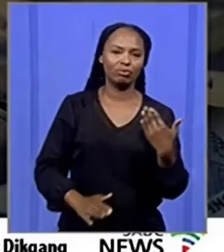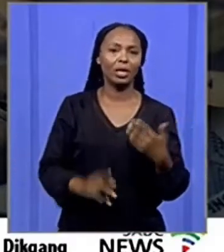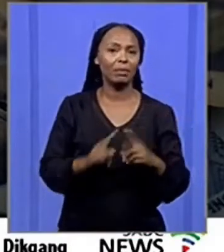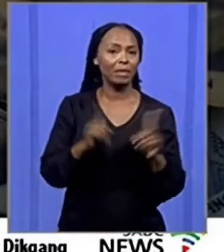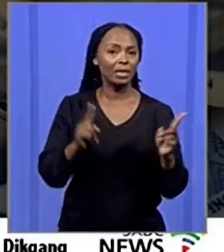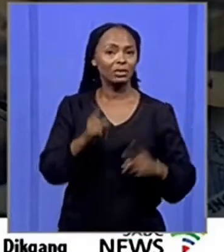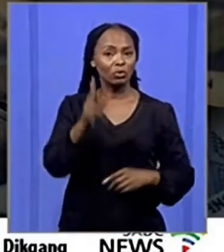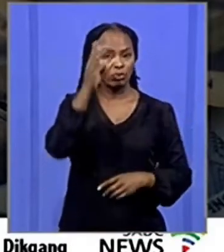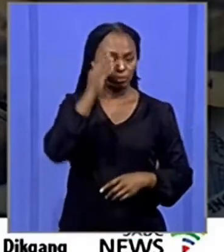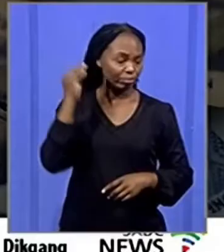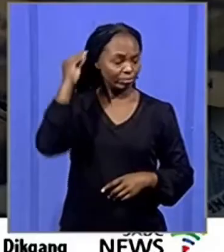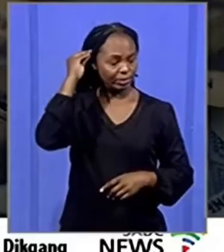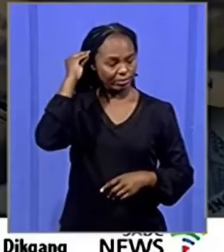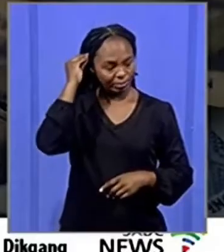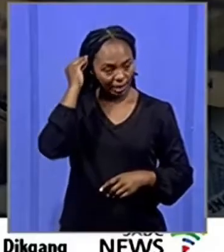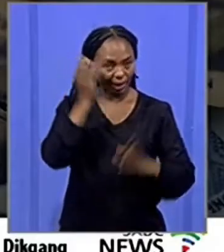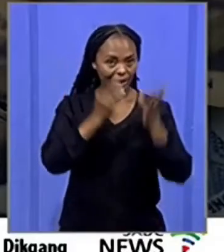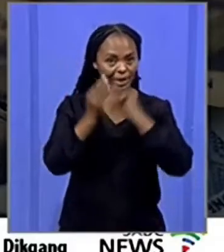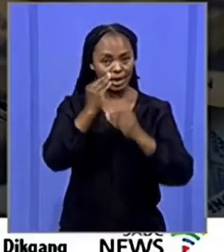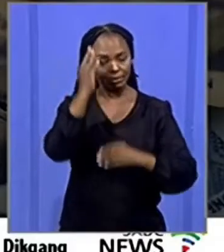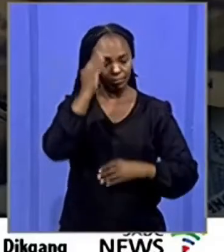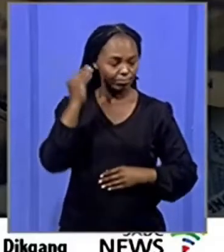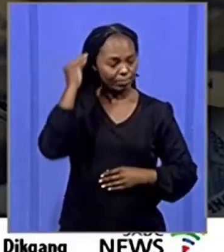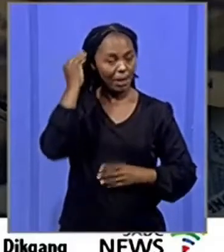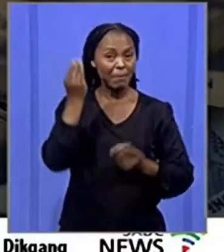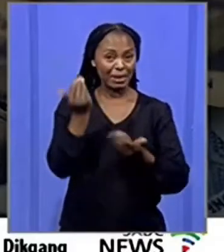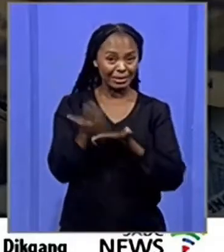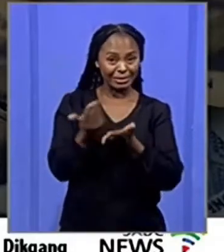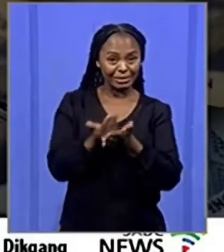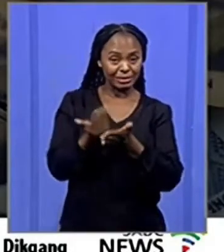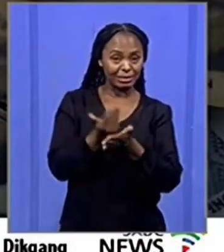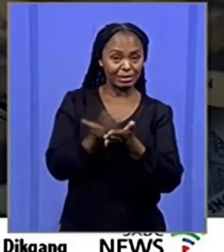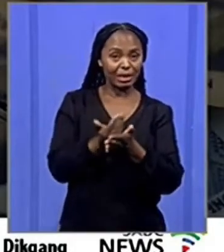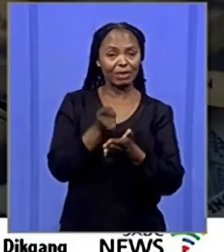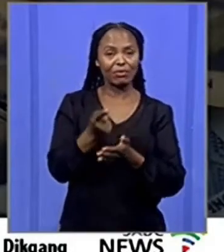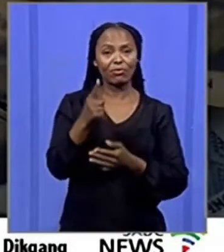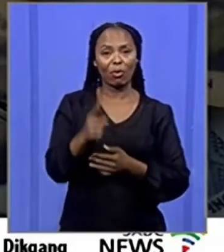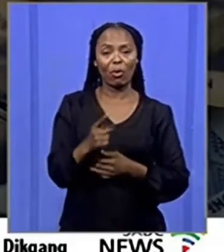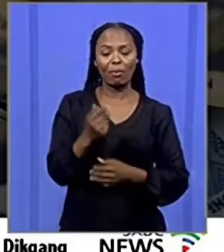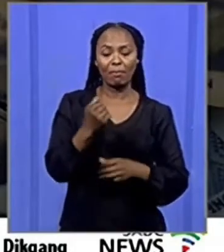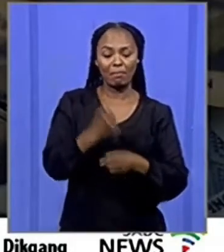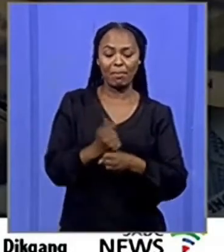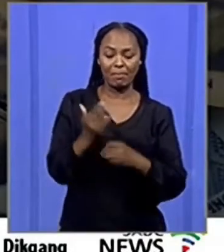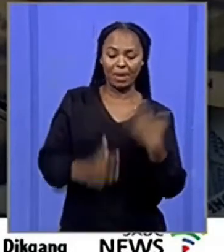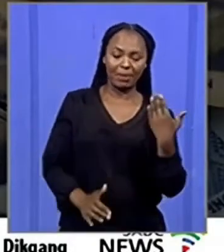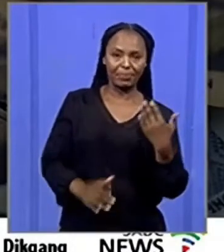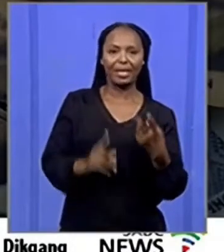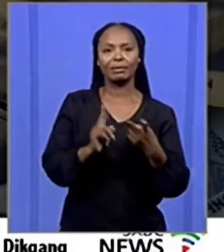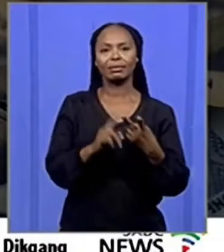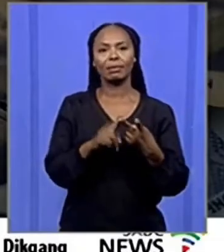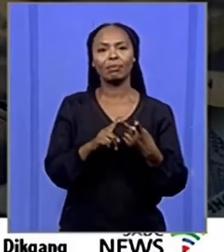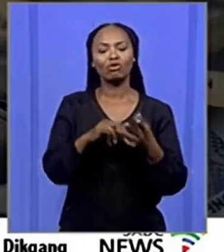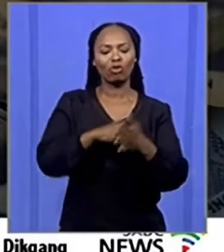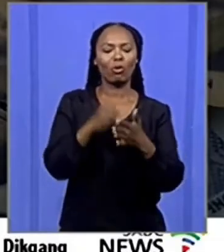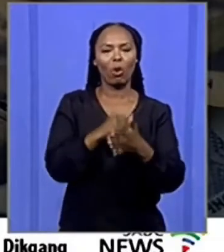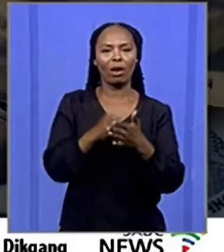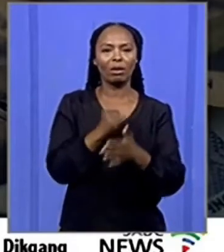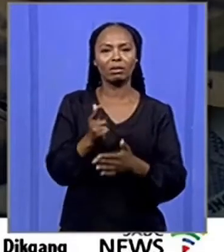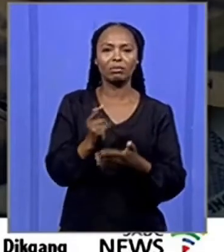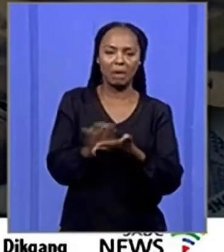ithute go bea tšhelete go budgetela mafelo a ngwaga le go budgetela